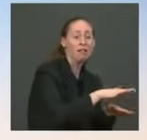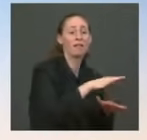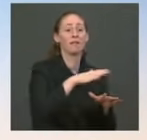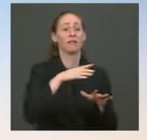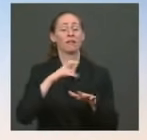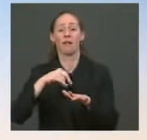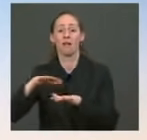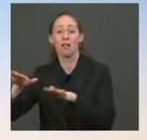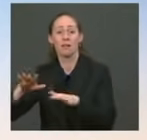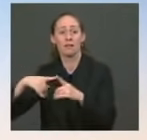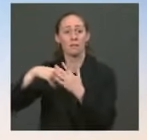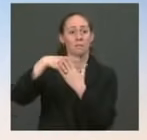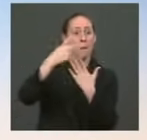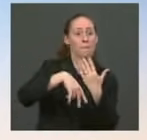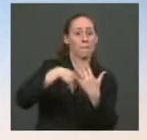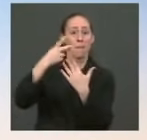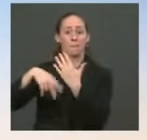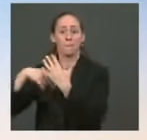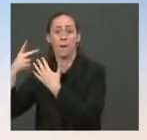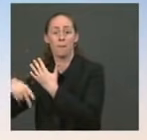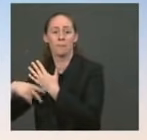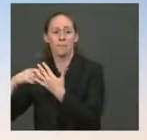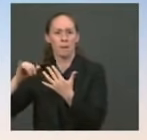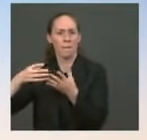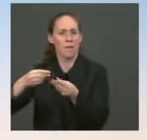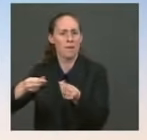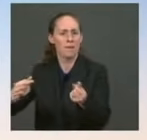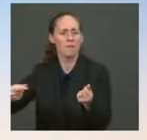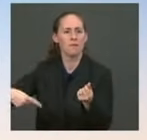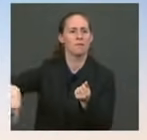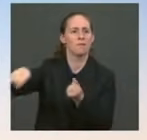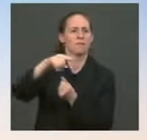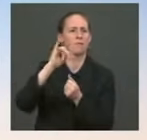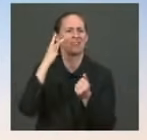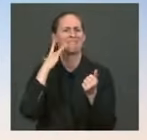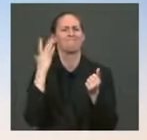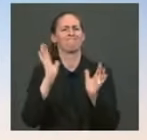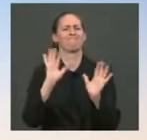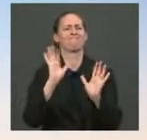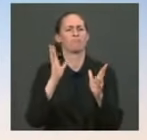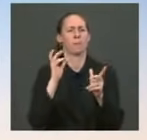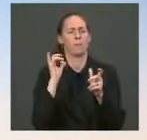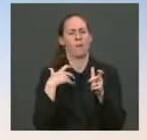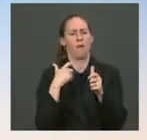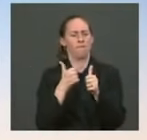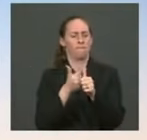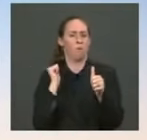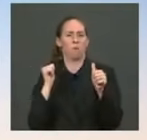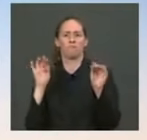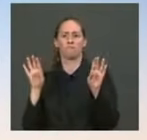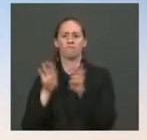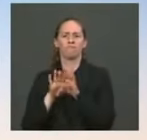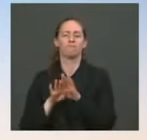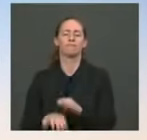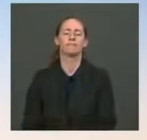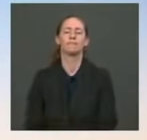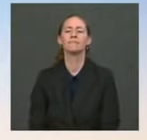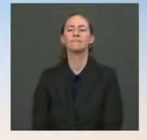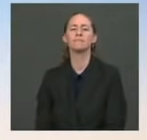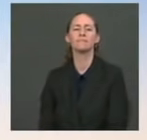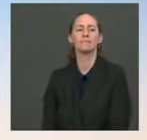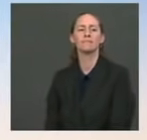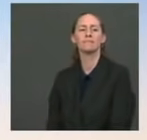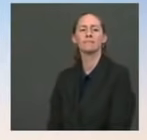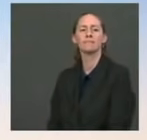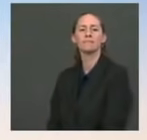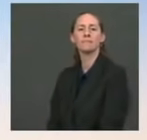programs funding out to people across the country, which is why we're focused on avoiding it. Go ahead, Patsy. Thank you, Jen. I have two questions on the Quad Summit